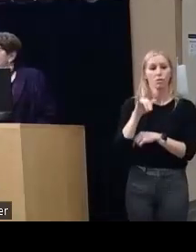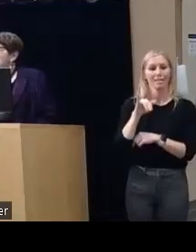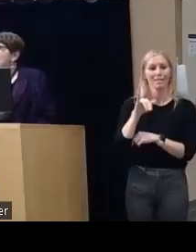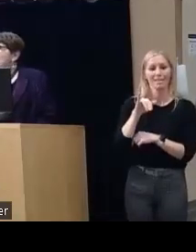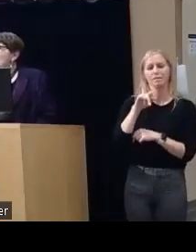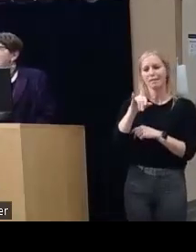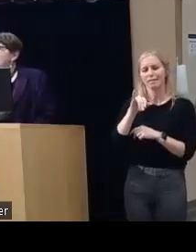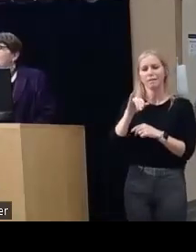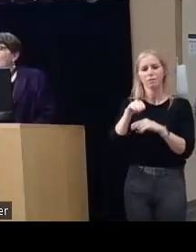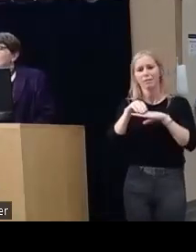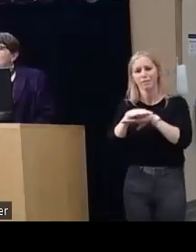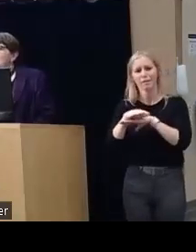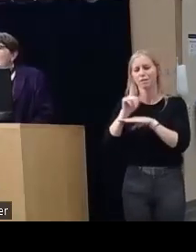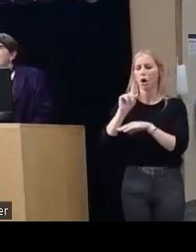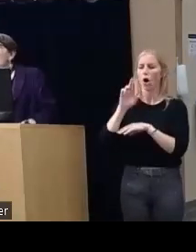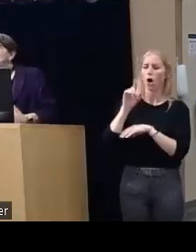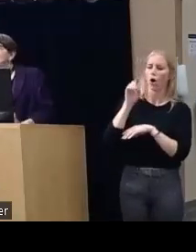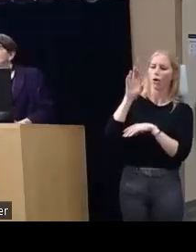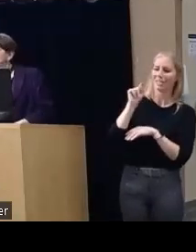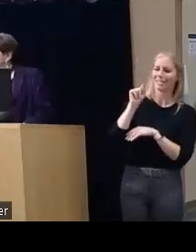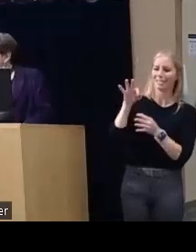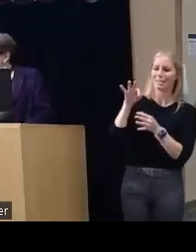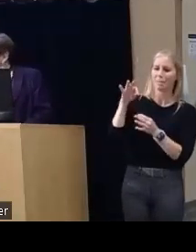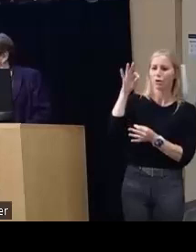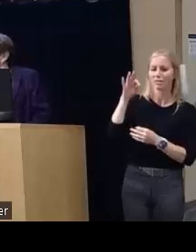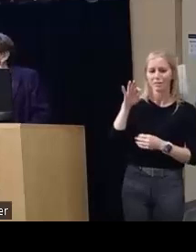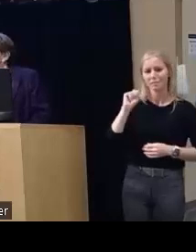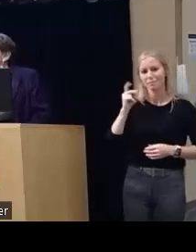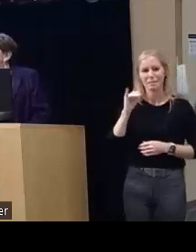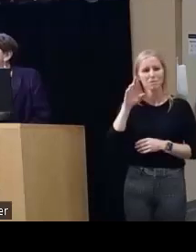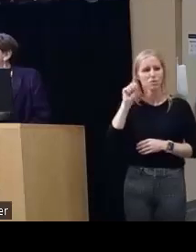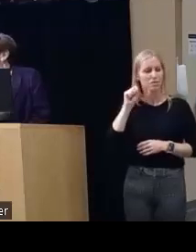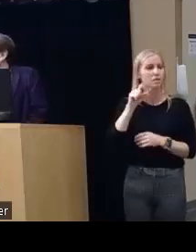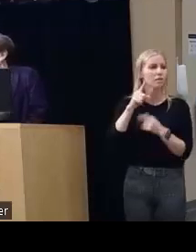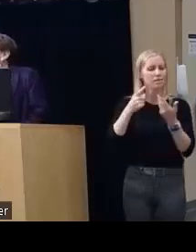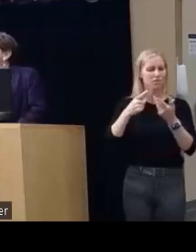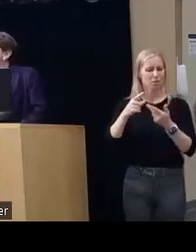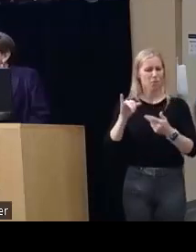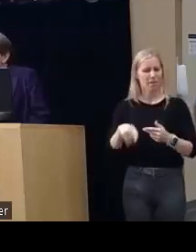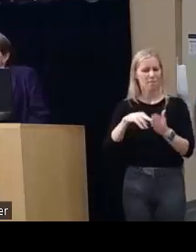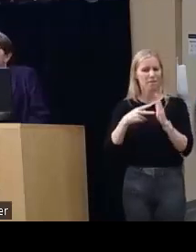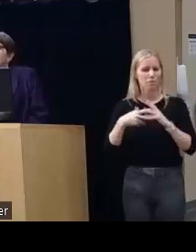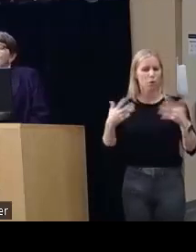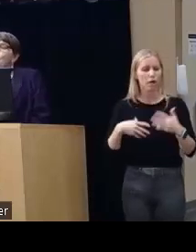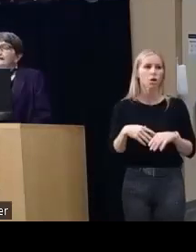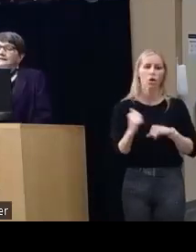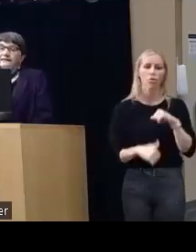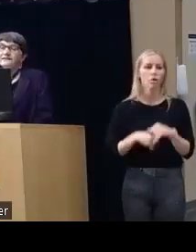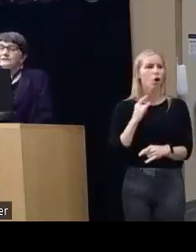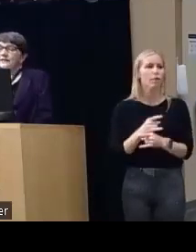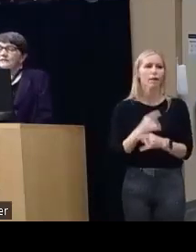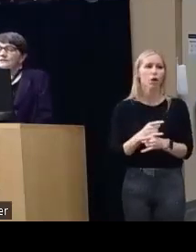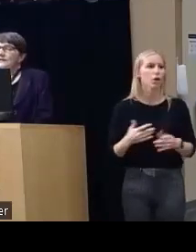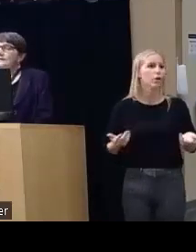Spirits on the Human Body and Mind. And ardent spirits were basically hard liquor. So